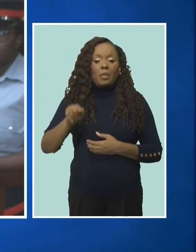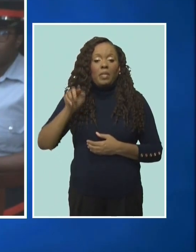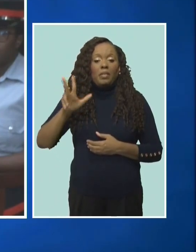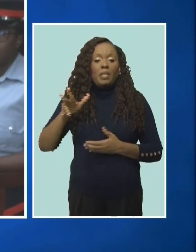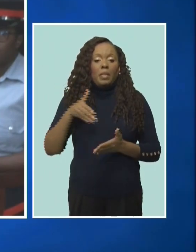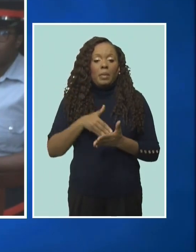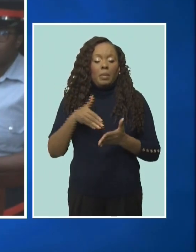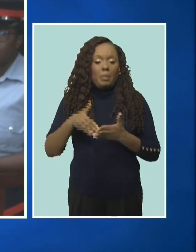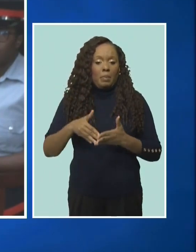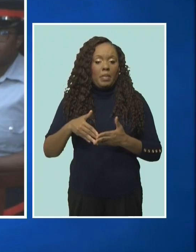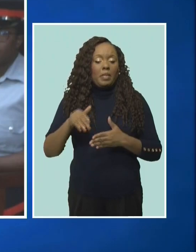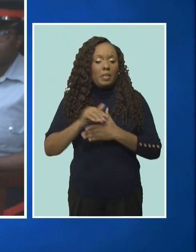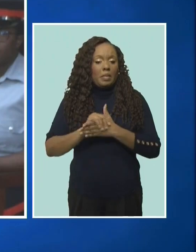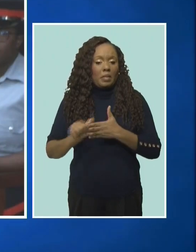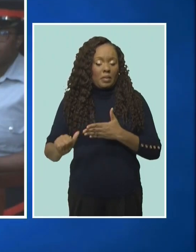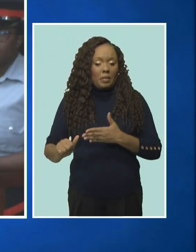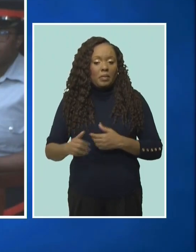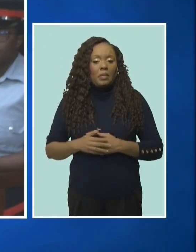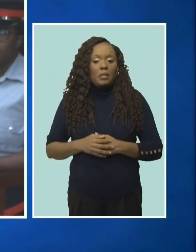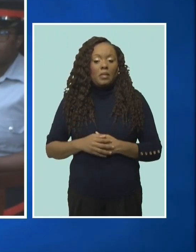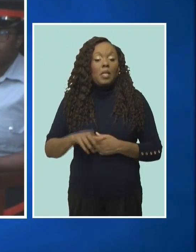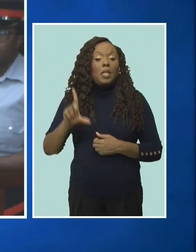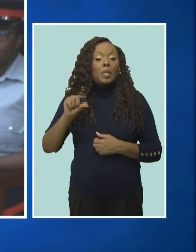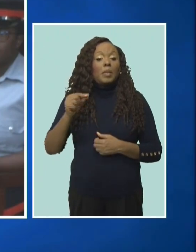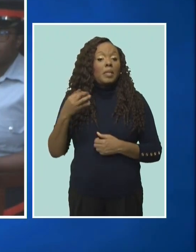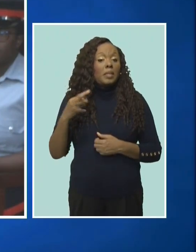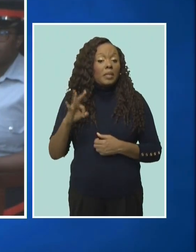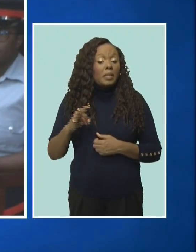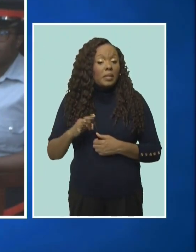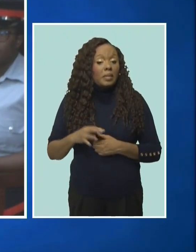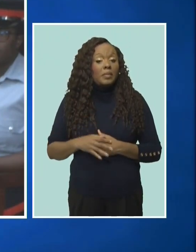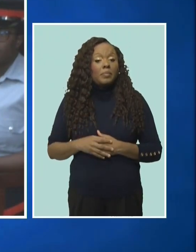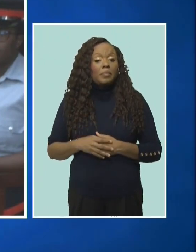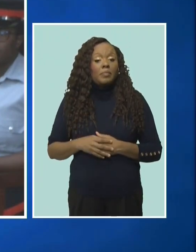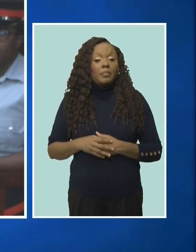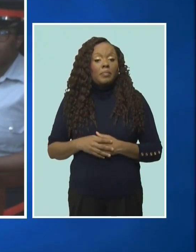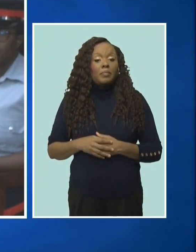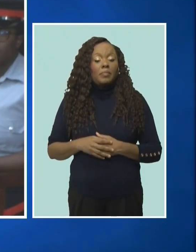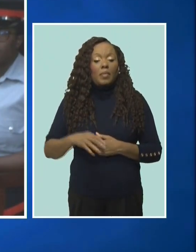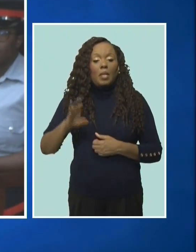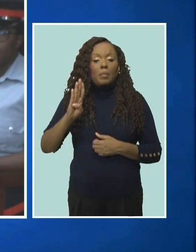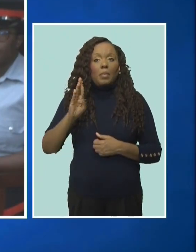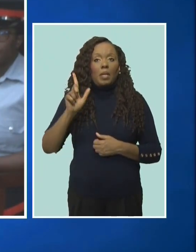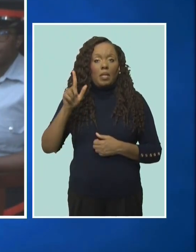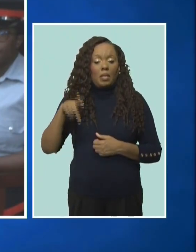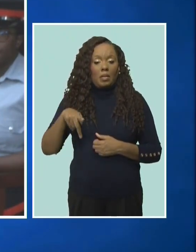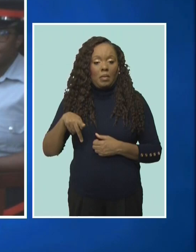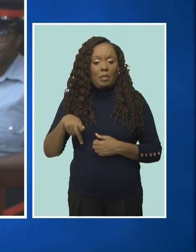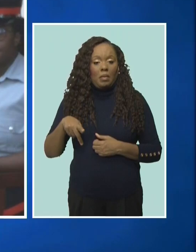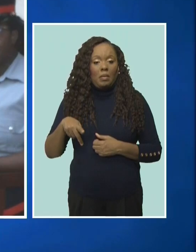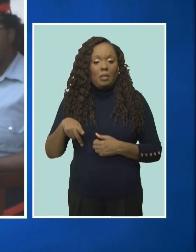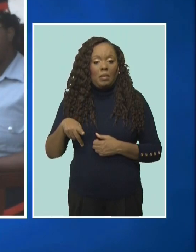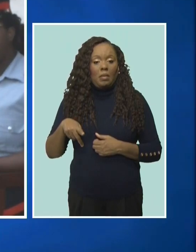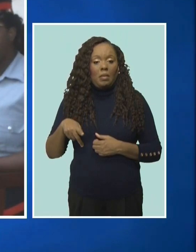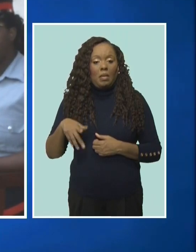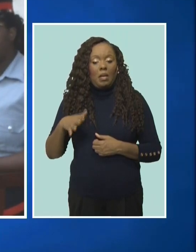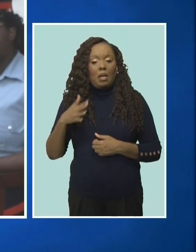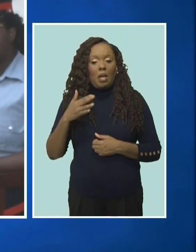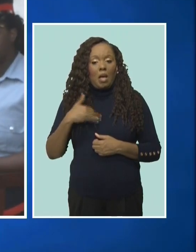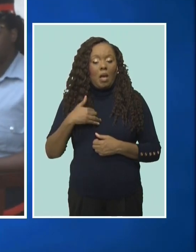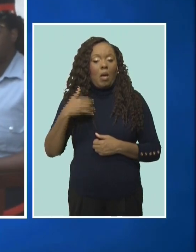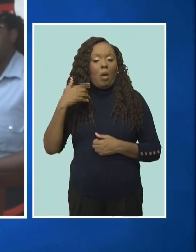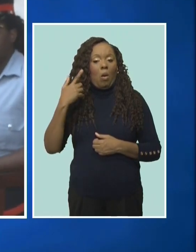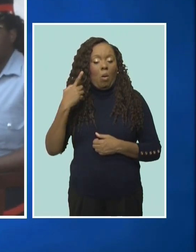$375.3 million Barbados dollars. In 2019, Mr. President, the Barbados Day Party administration had 1 full year of